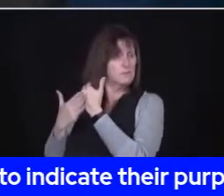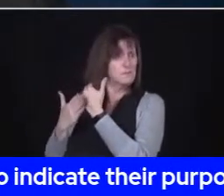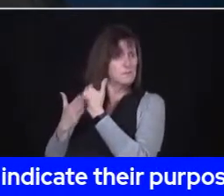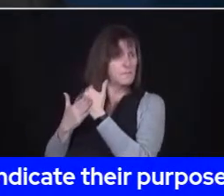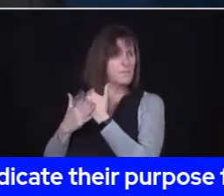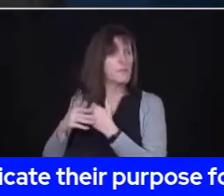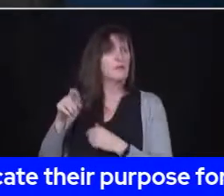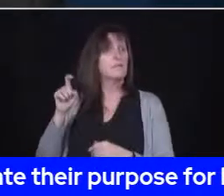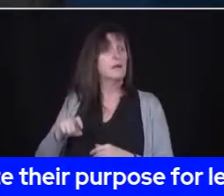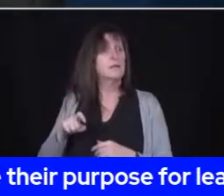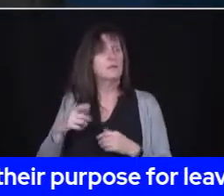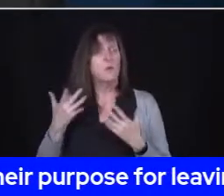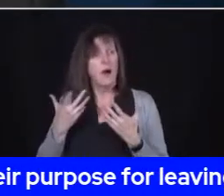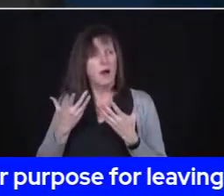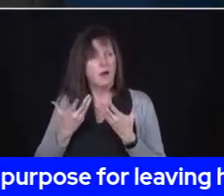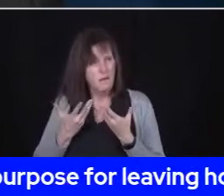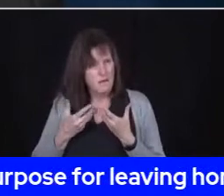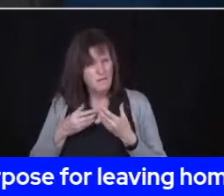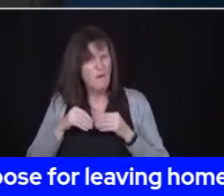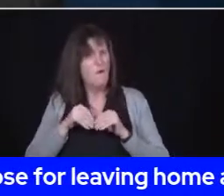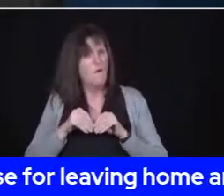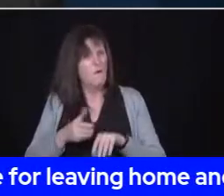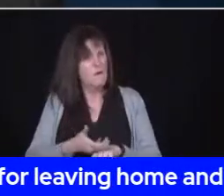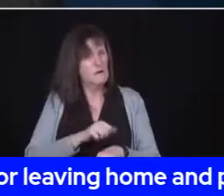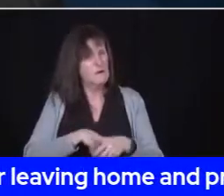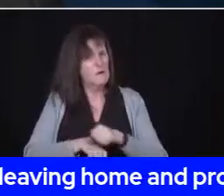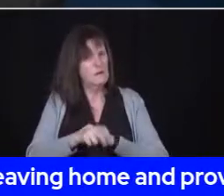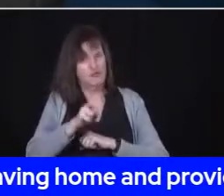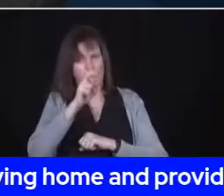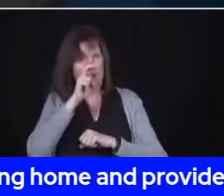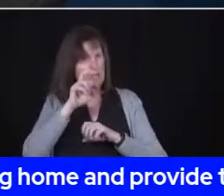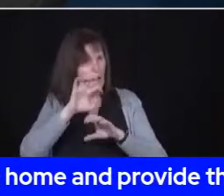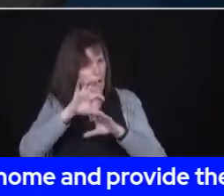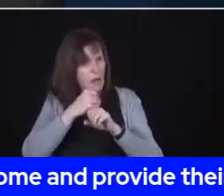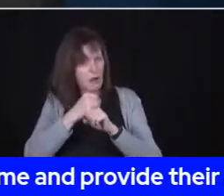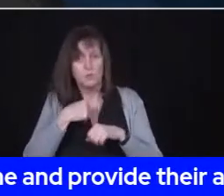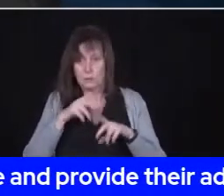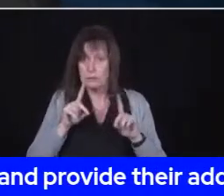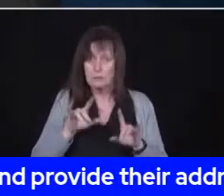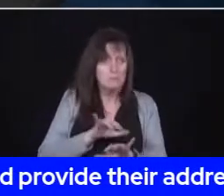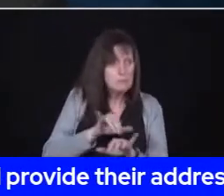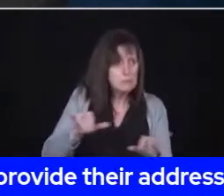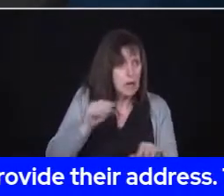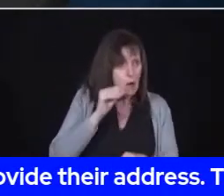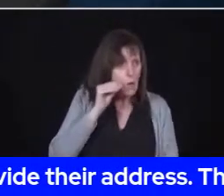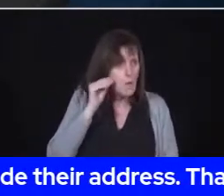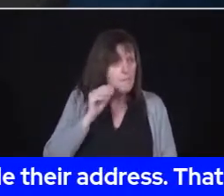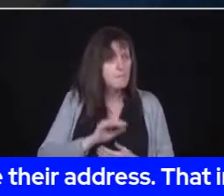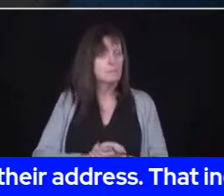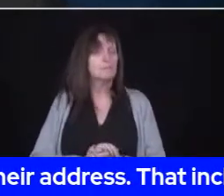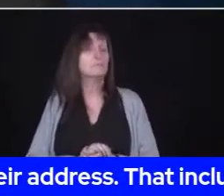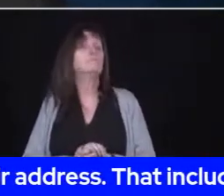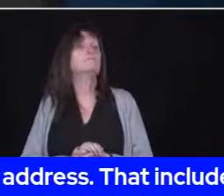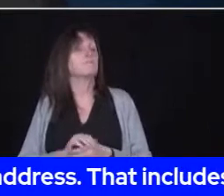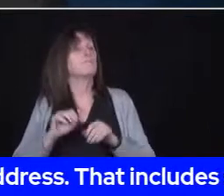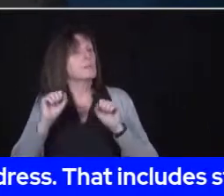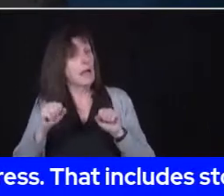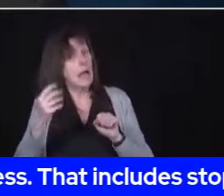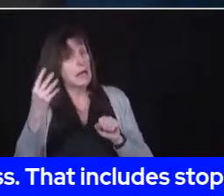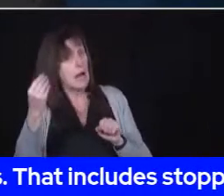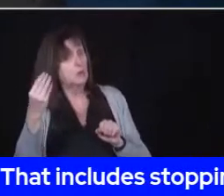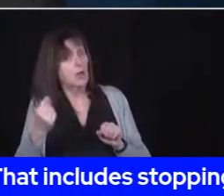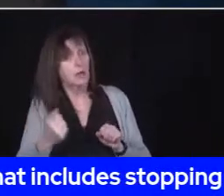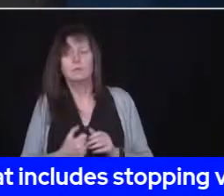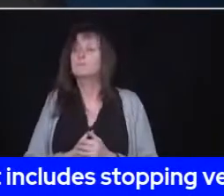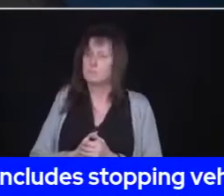effort to lockdown. And we did that. We went province wide. And they said, but a lot more activity can take place outdoors. And we followed that